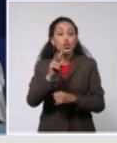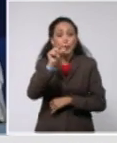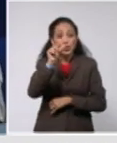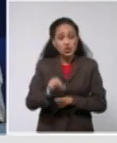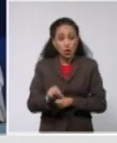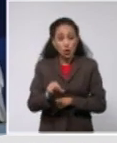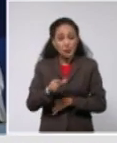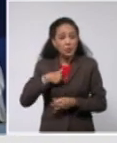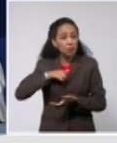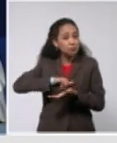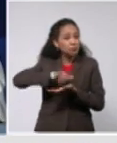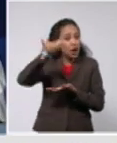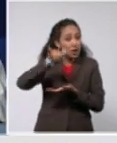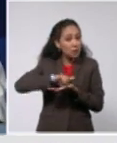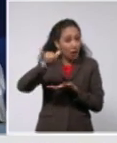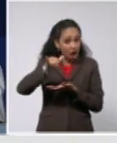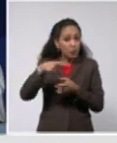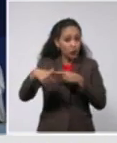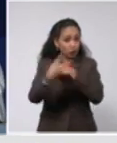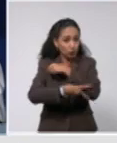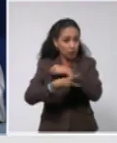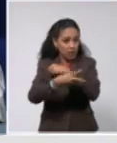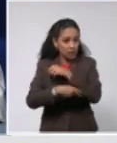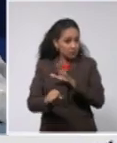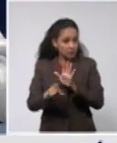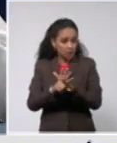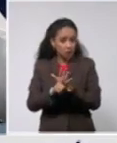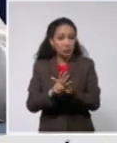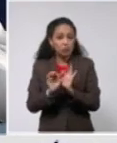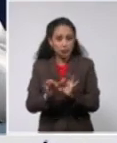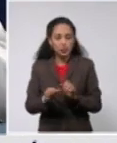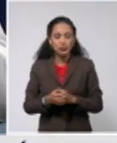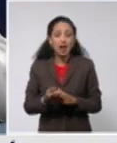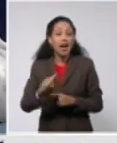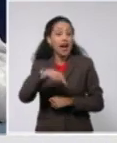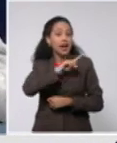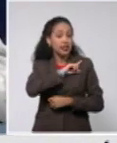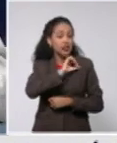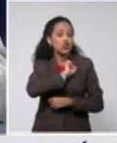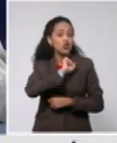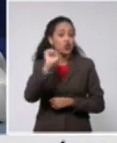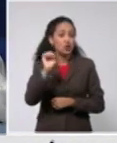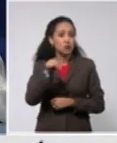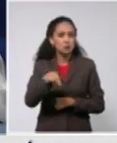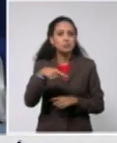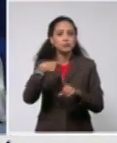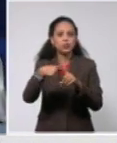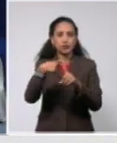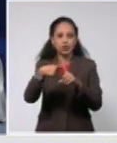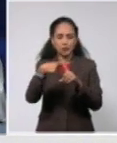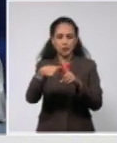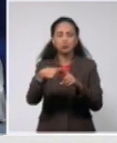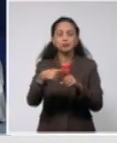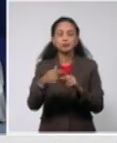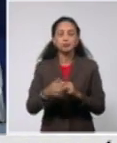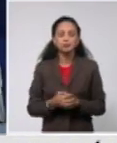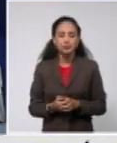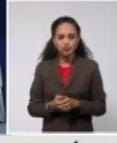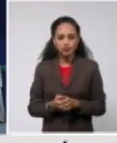and 20 in Ciego de Ávila. This means that to date,